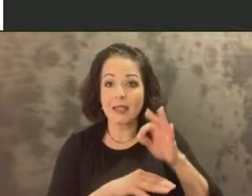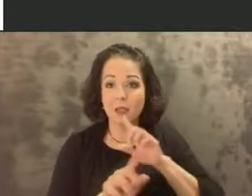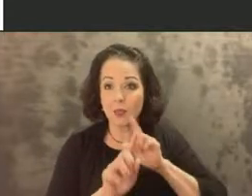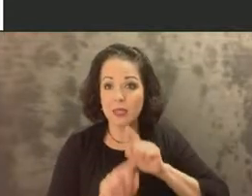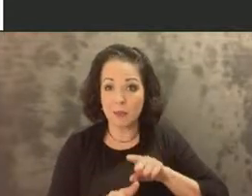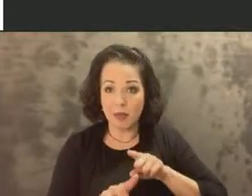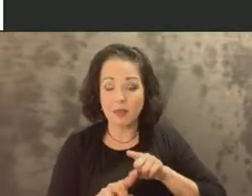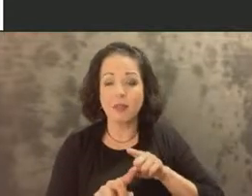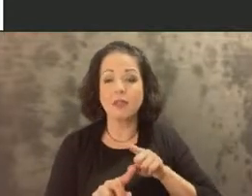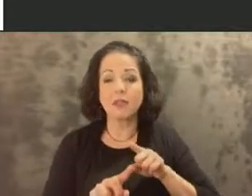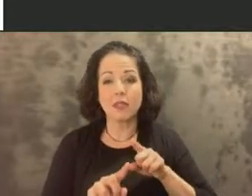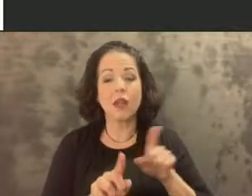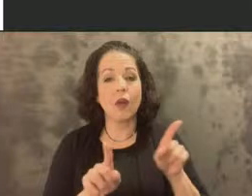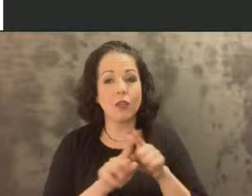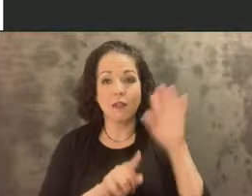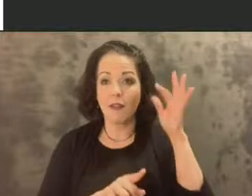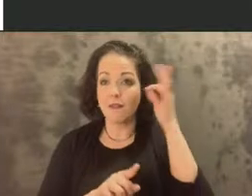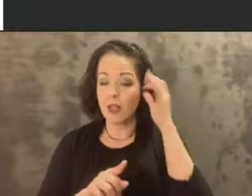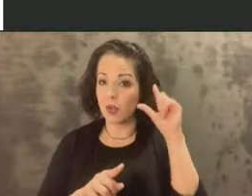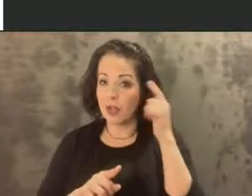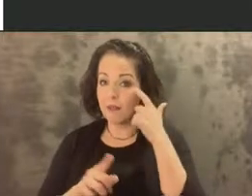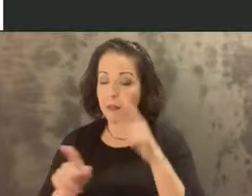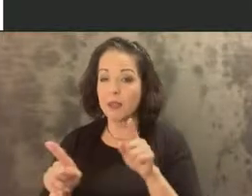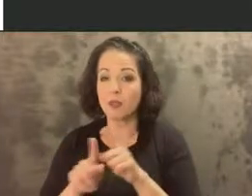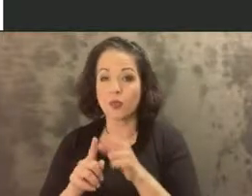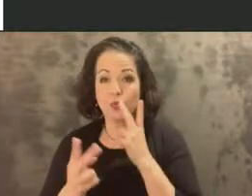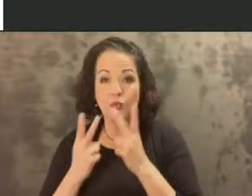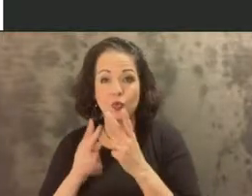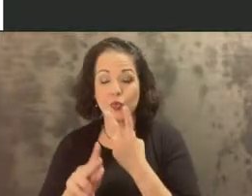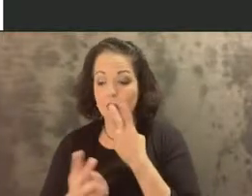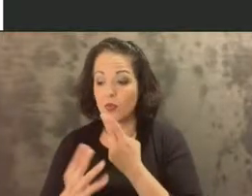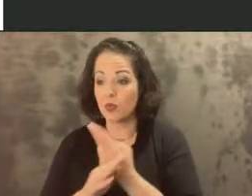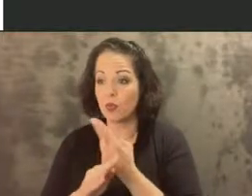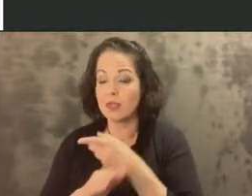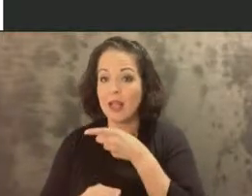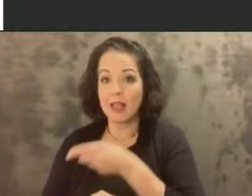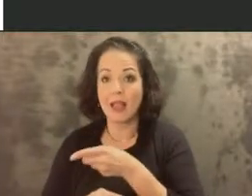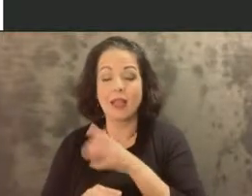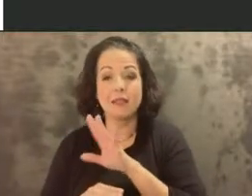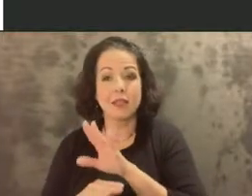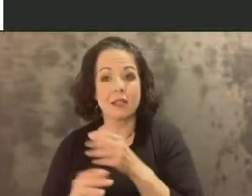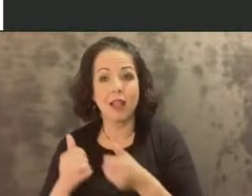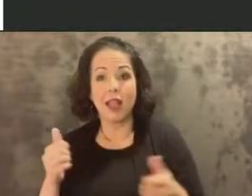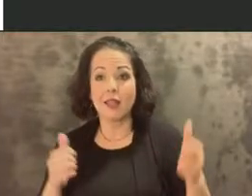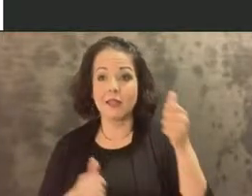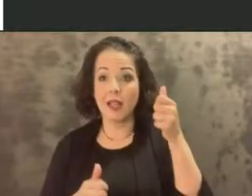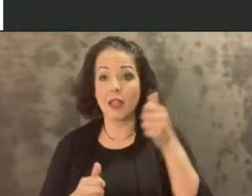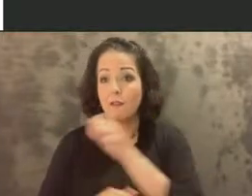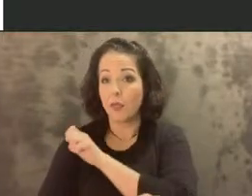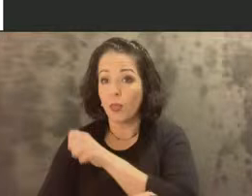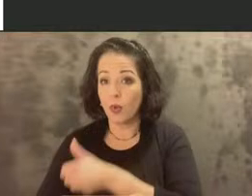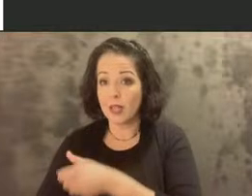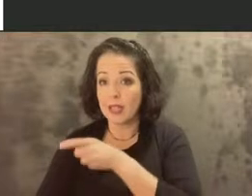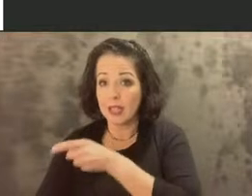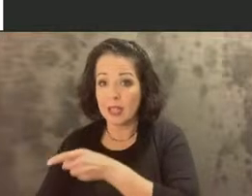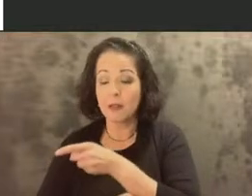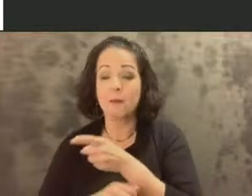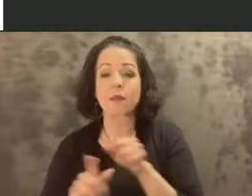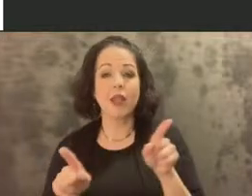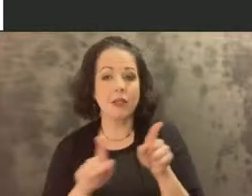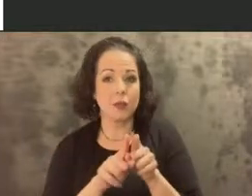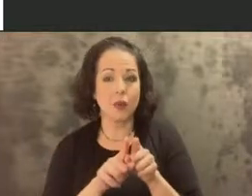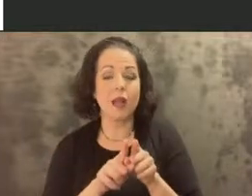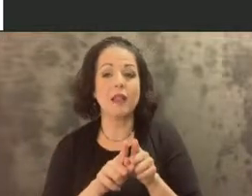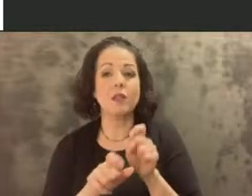and for the federal government to use its full executive authority as well as to work